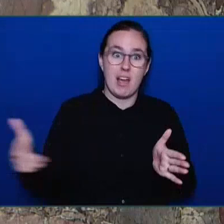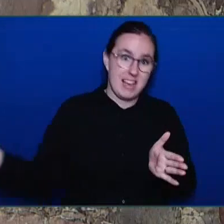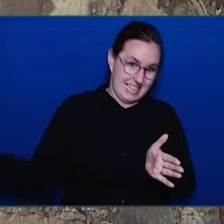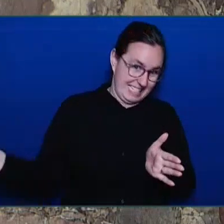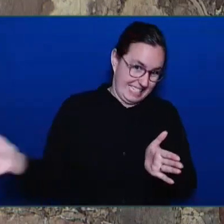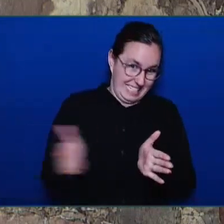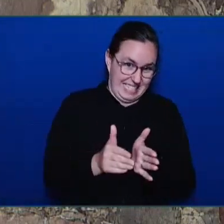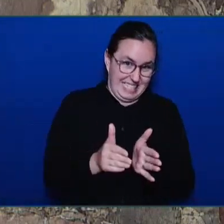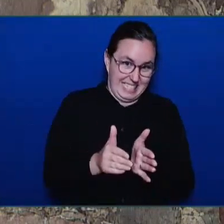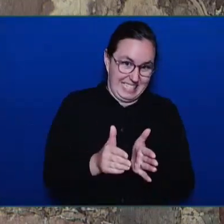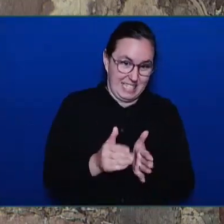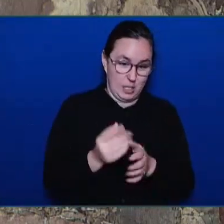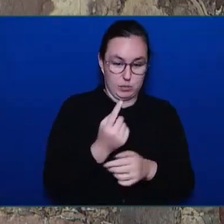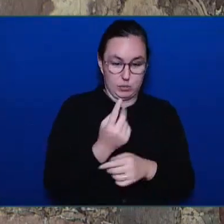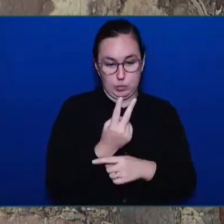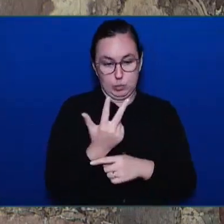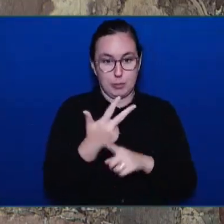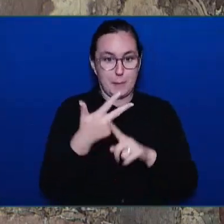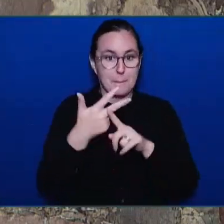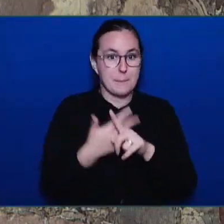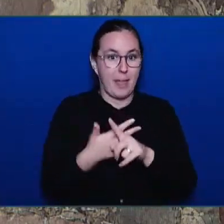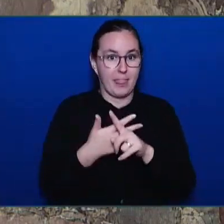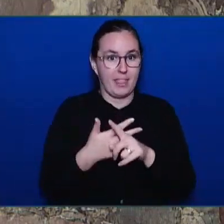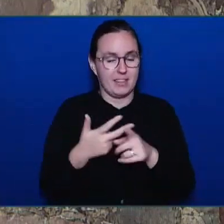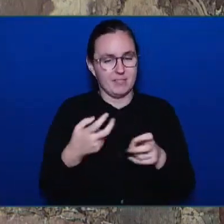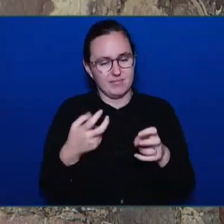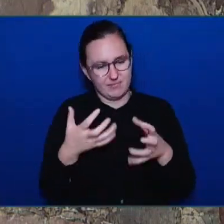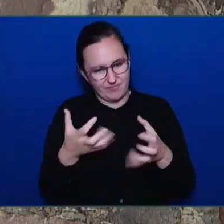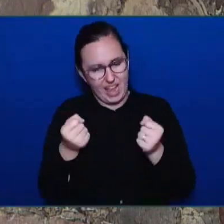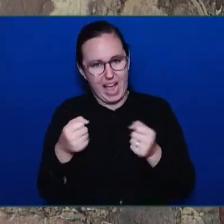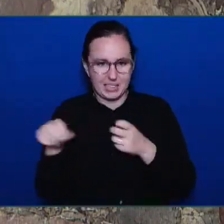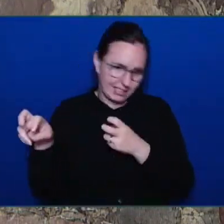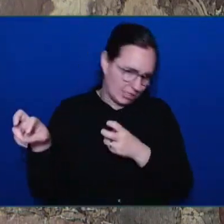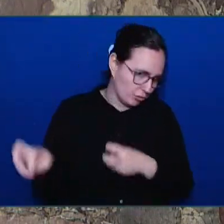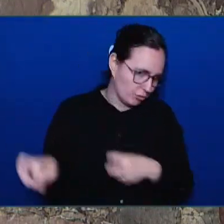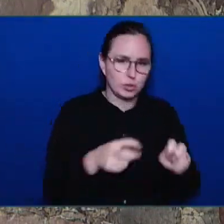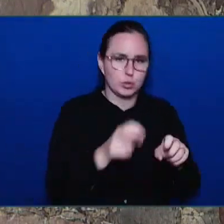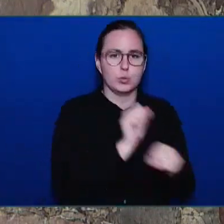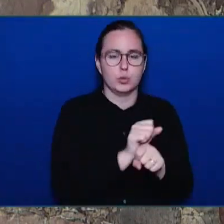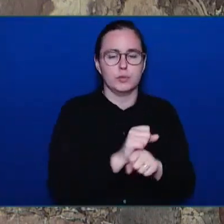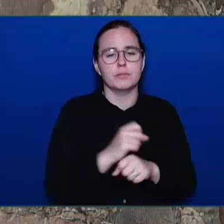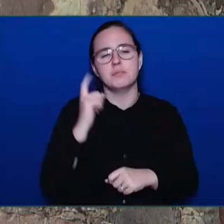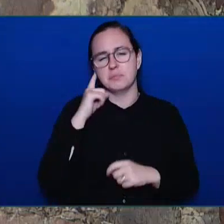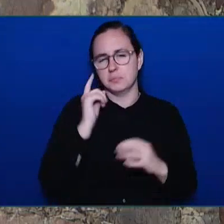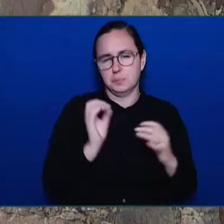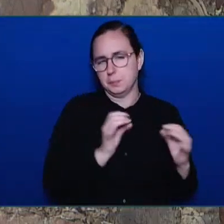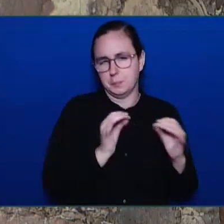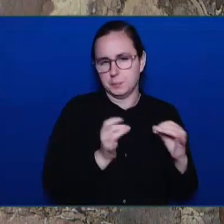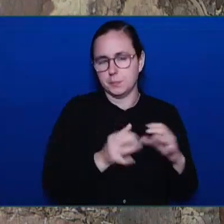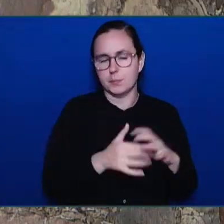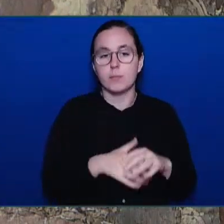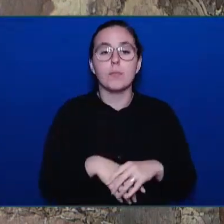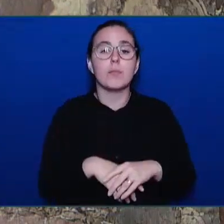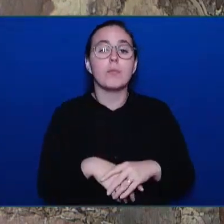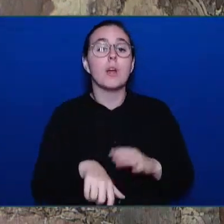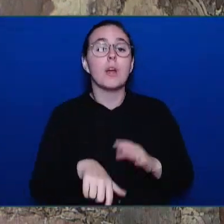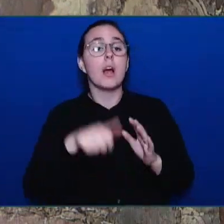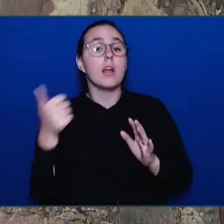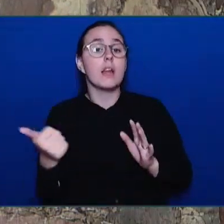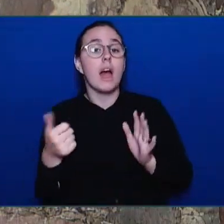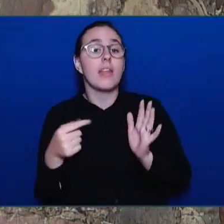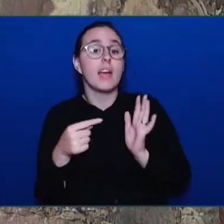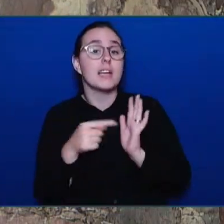Getting rid of the financial barriers that stop them from going to get their skills assessed or paying for the training course to get up to